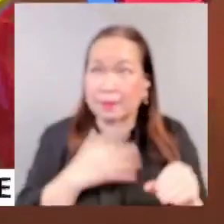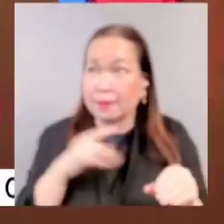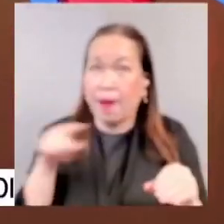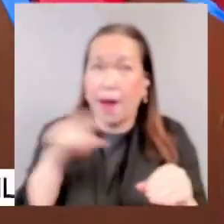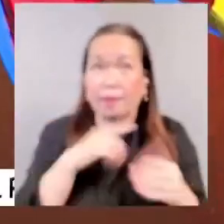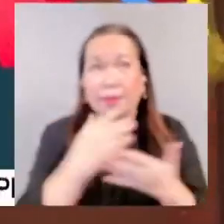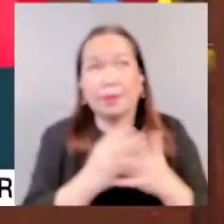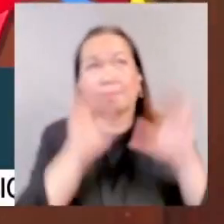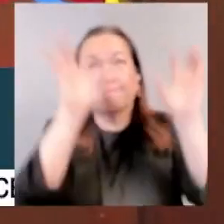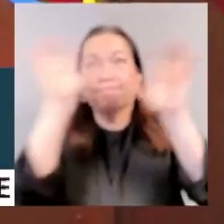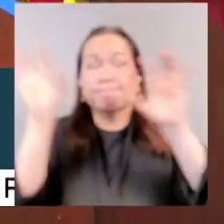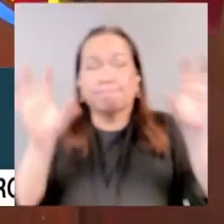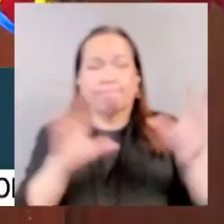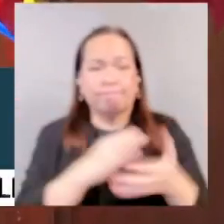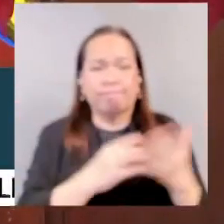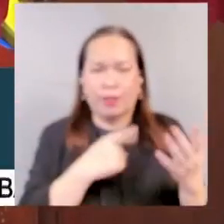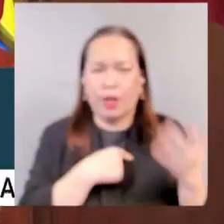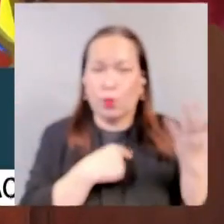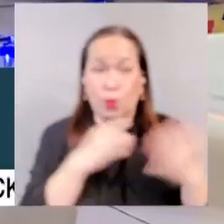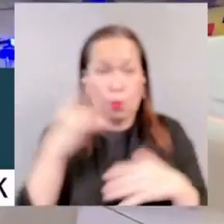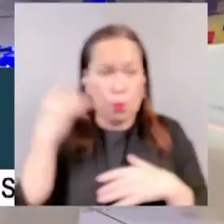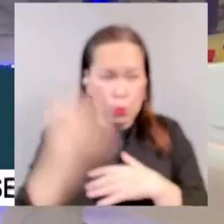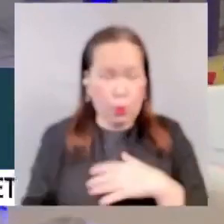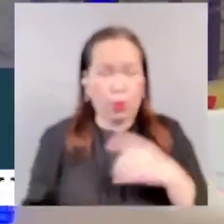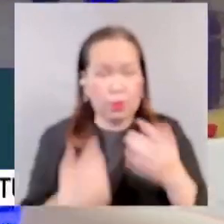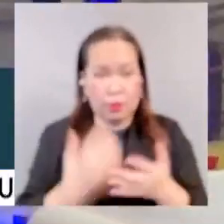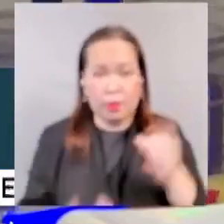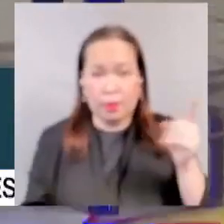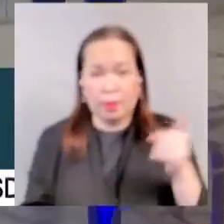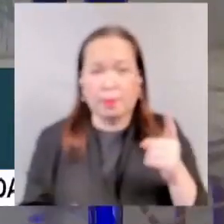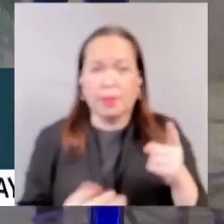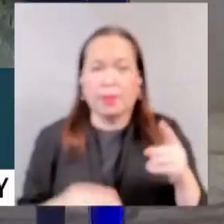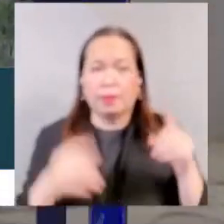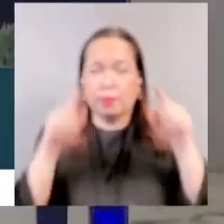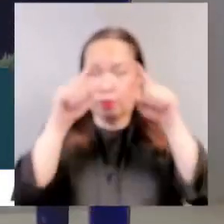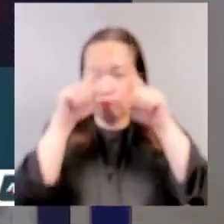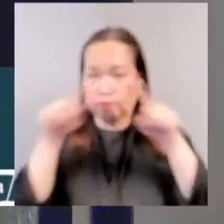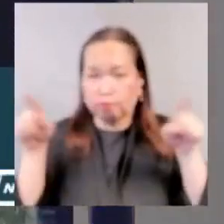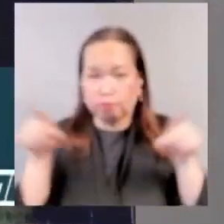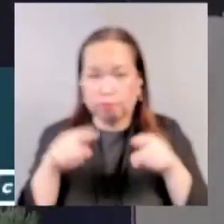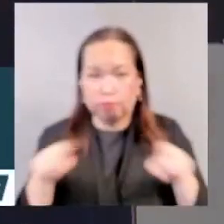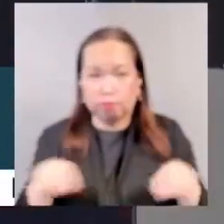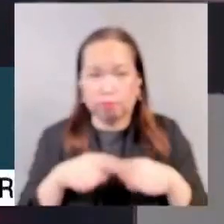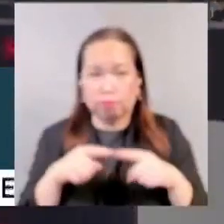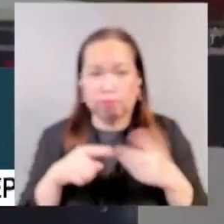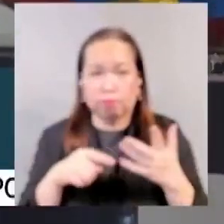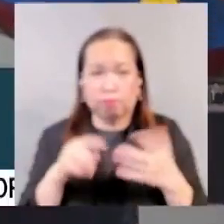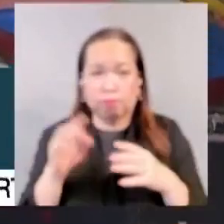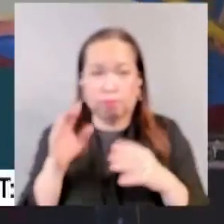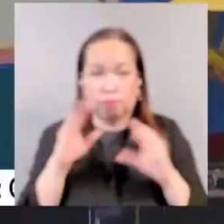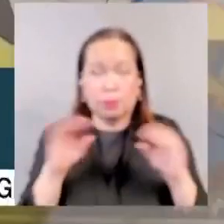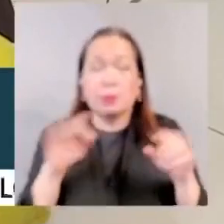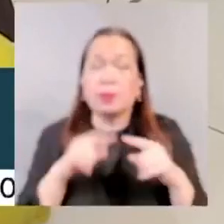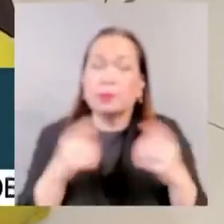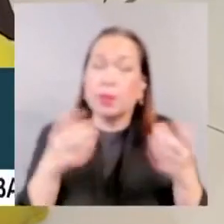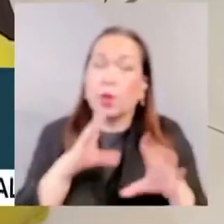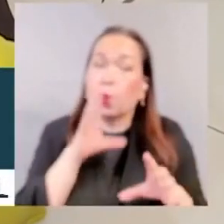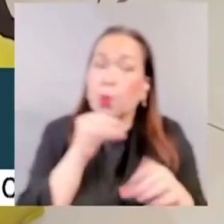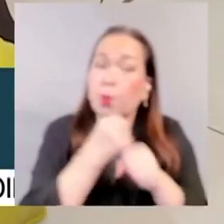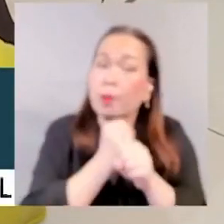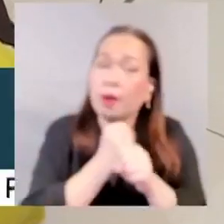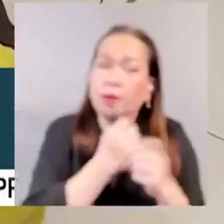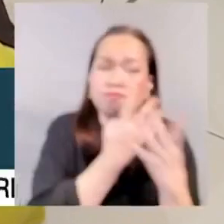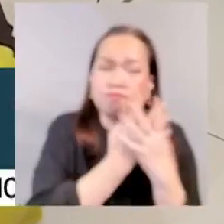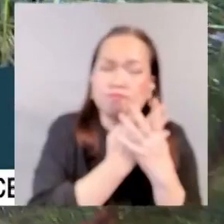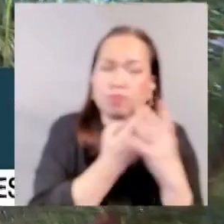you're among the early birds, there's a chance that the parol and Christmas ornaments you just brought were made by inmates at Camp Bagong Diwa in